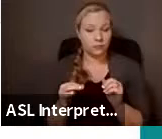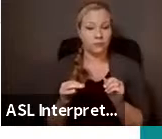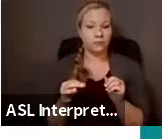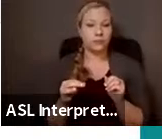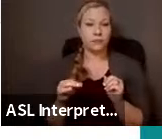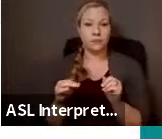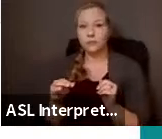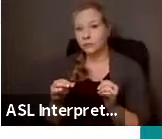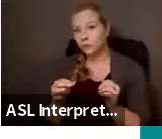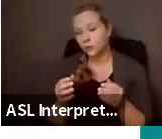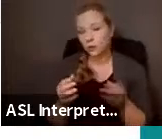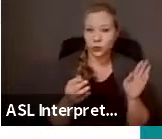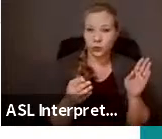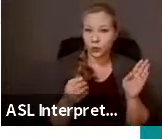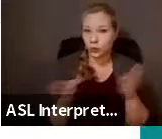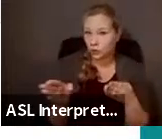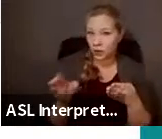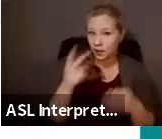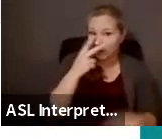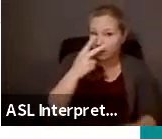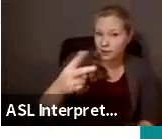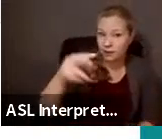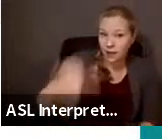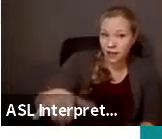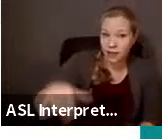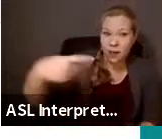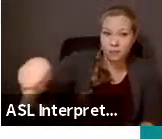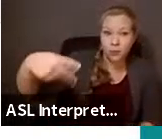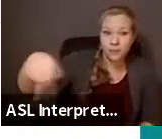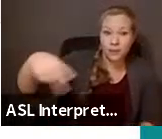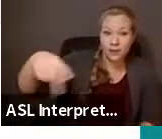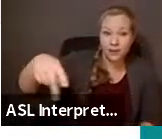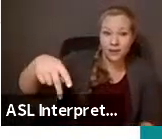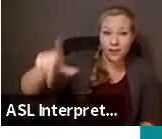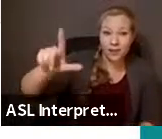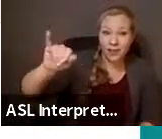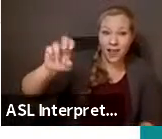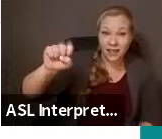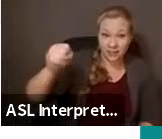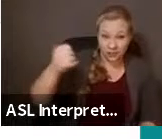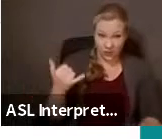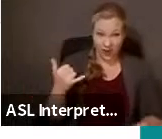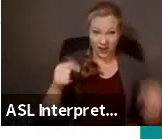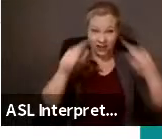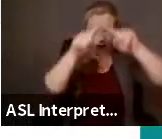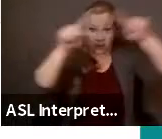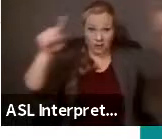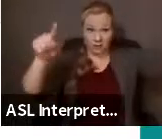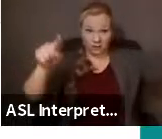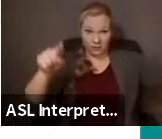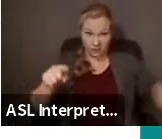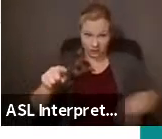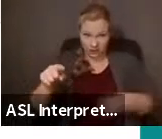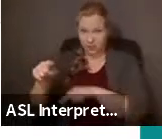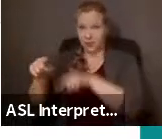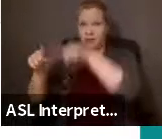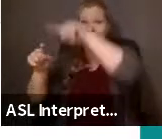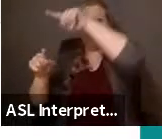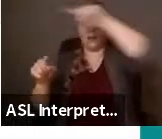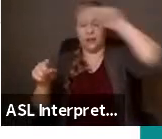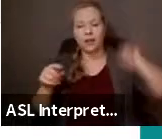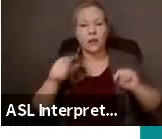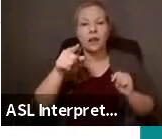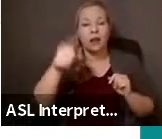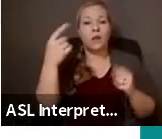want to draw your attention to the purple lines there. So those are existing shared use paths today. And for anyone that's ridden through the